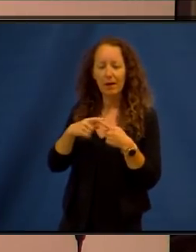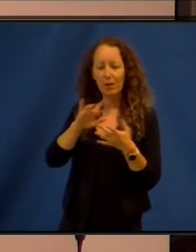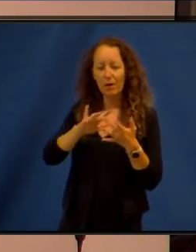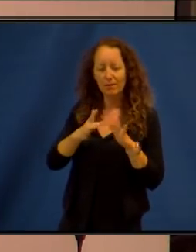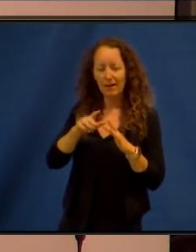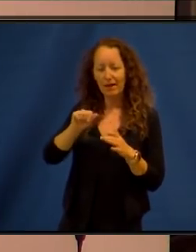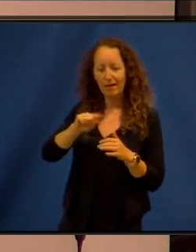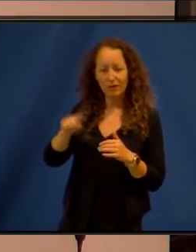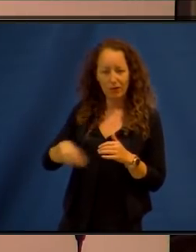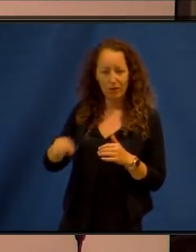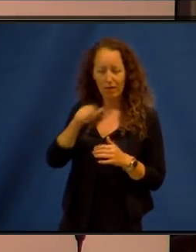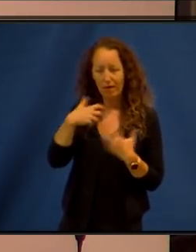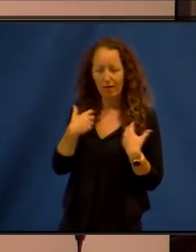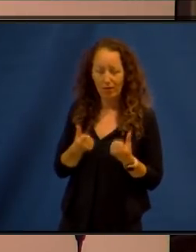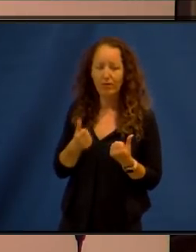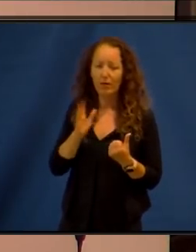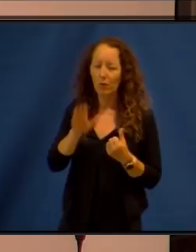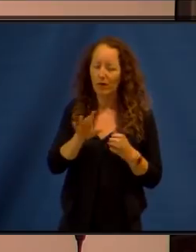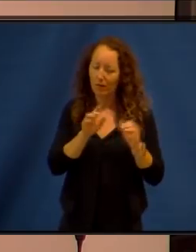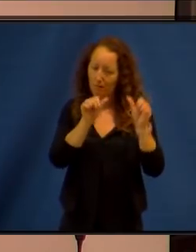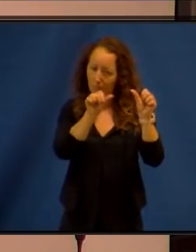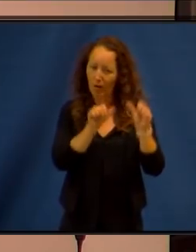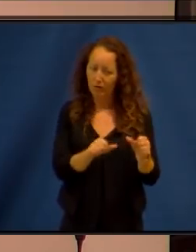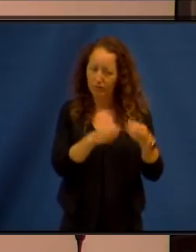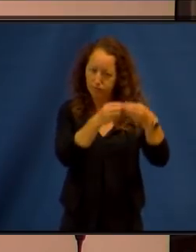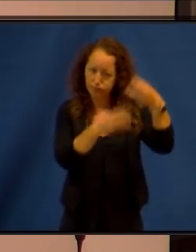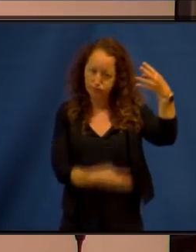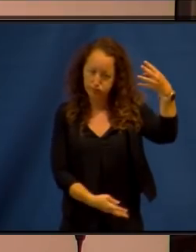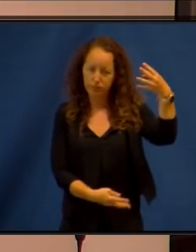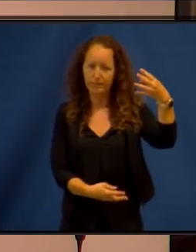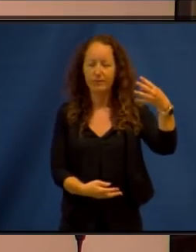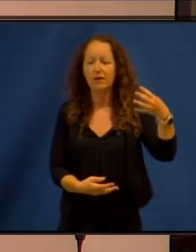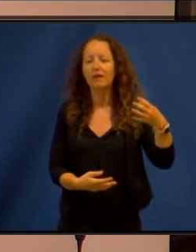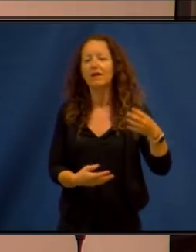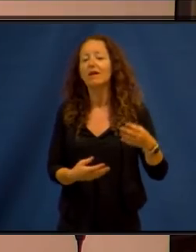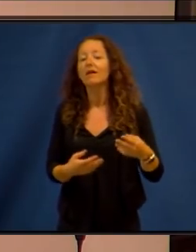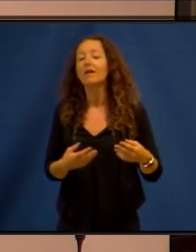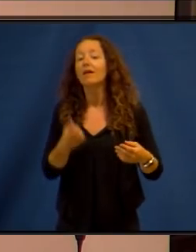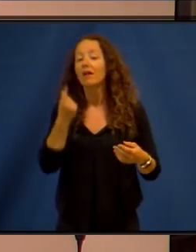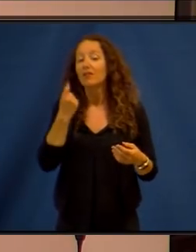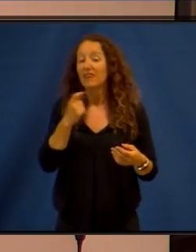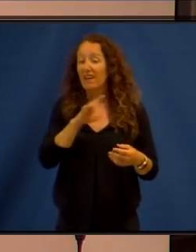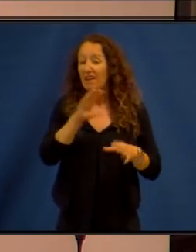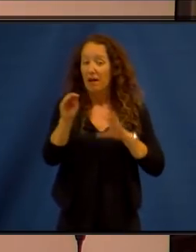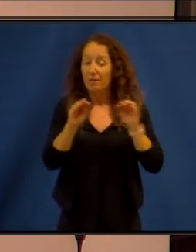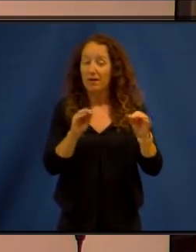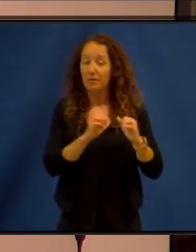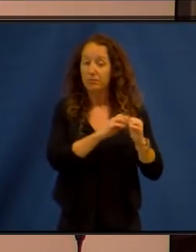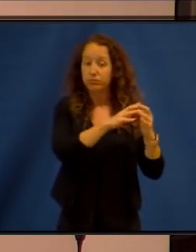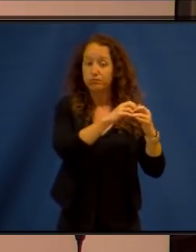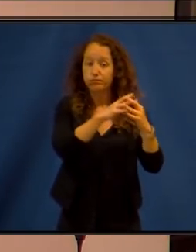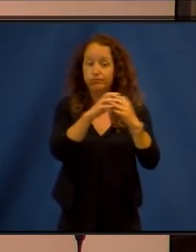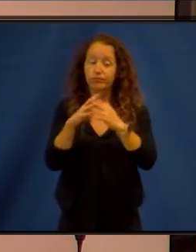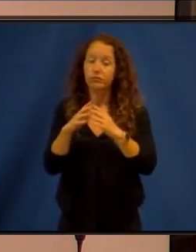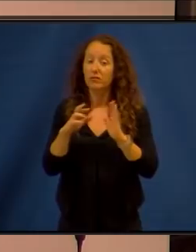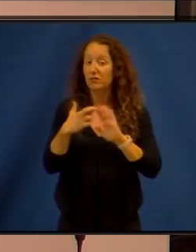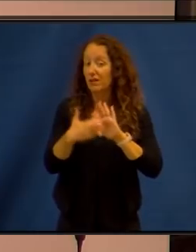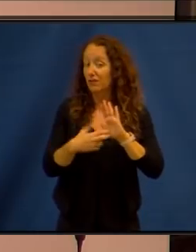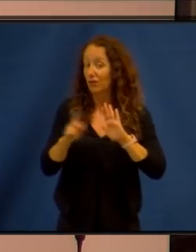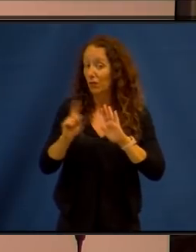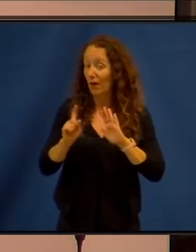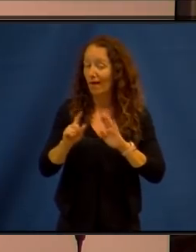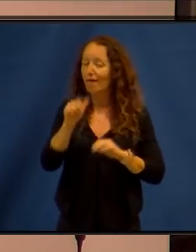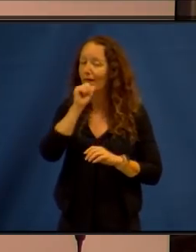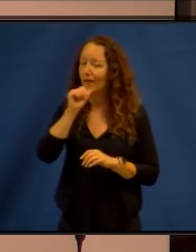particular agencies register through ADHS, and so therefore we're not aware necessarily of those commitments until